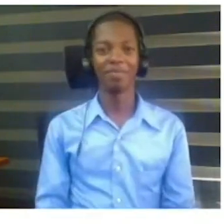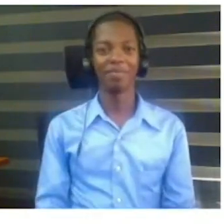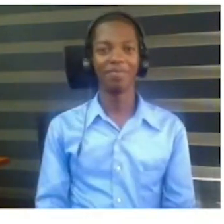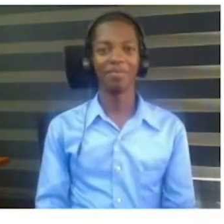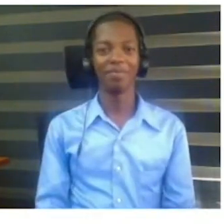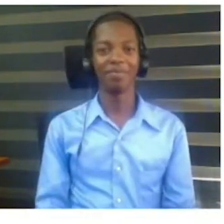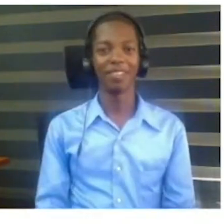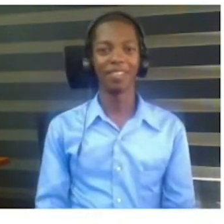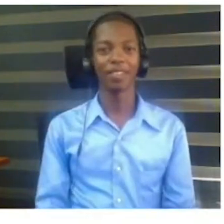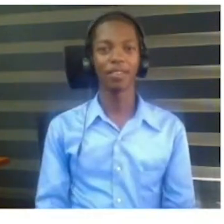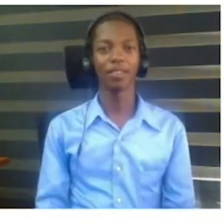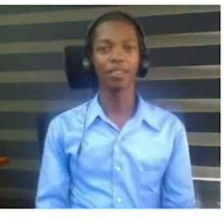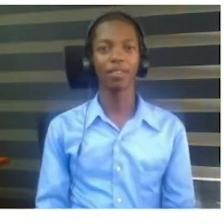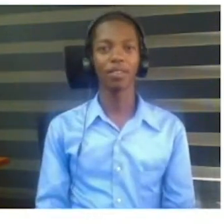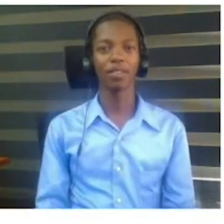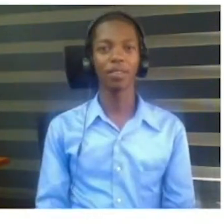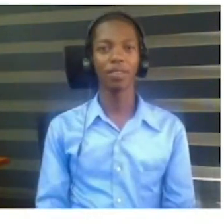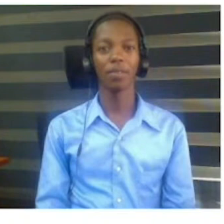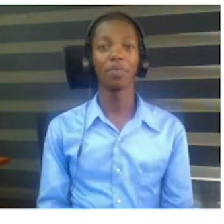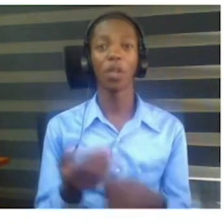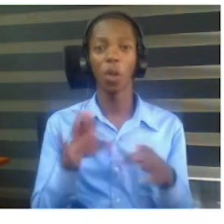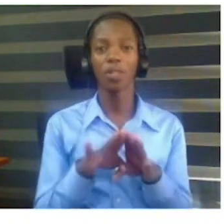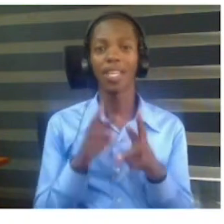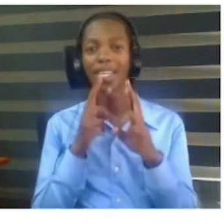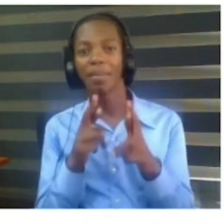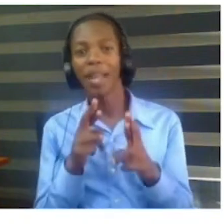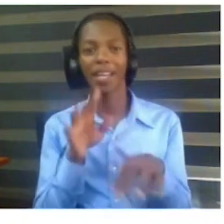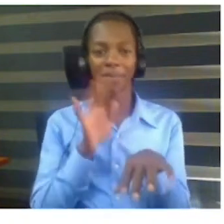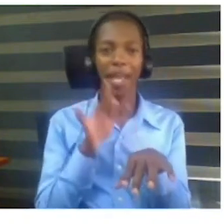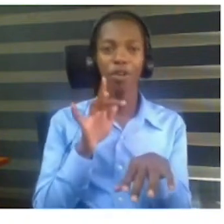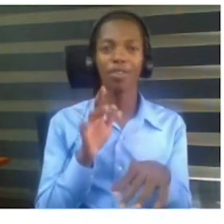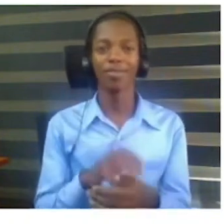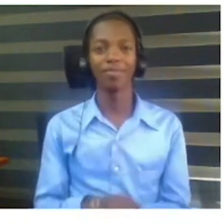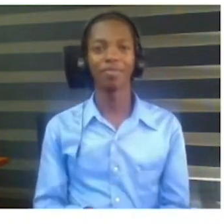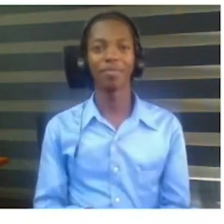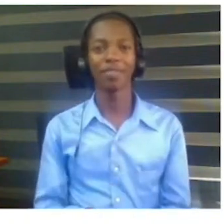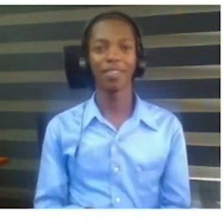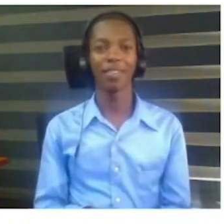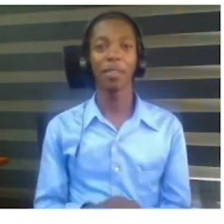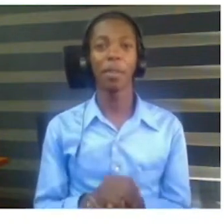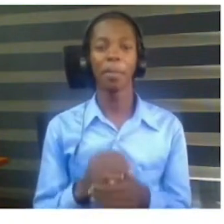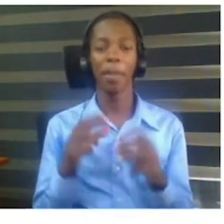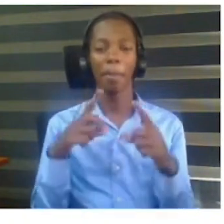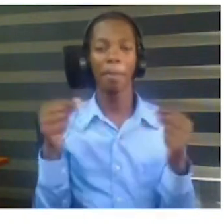Close. Button. Reply. Button. Messages notification.